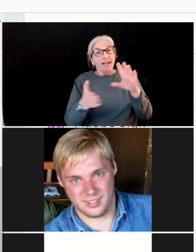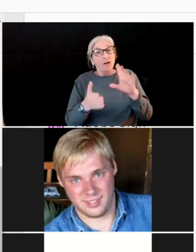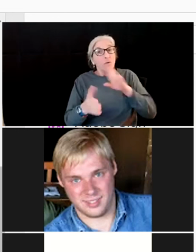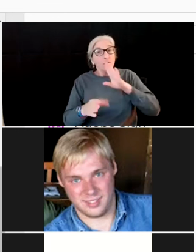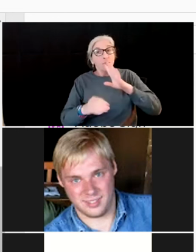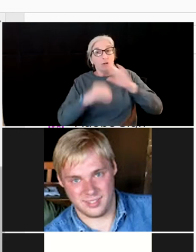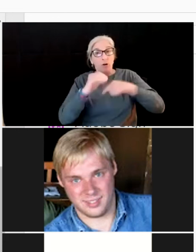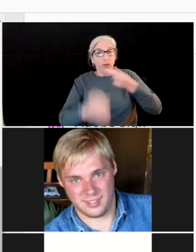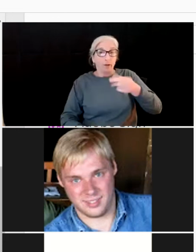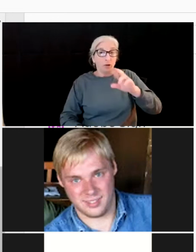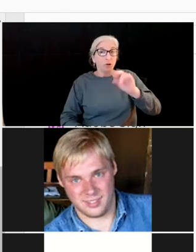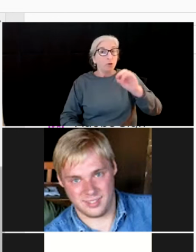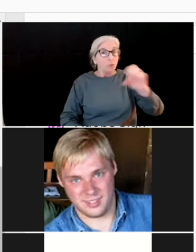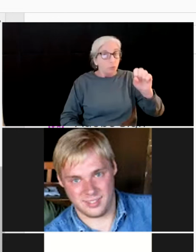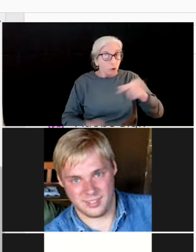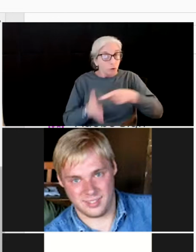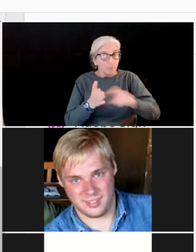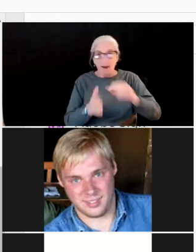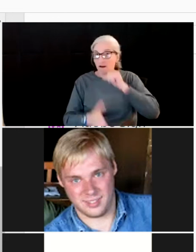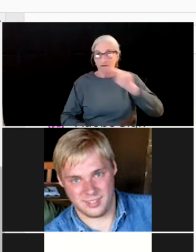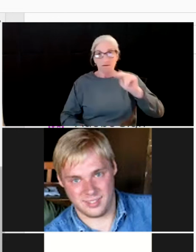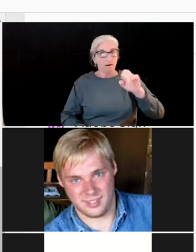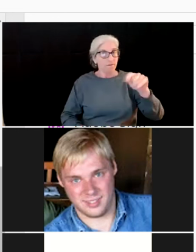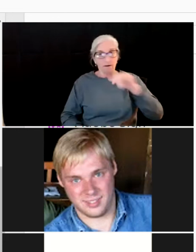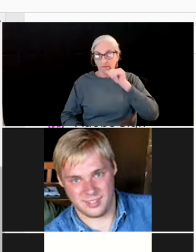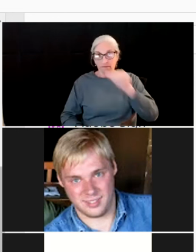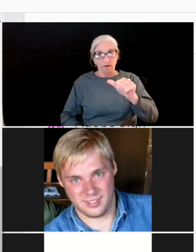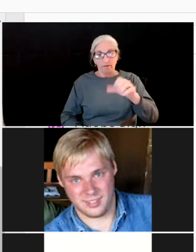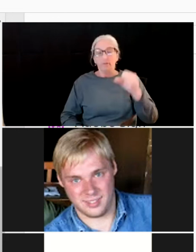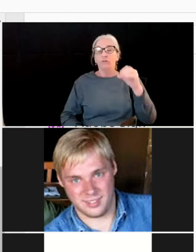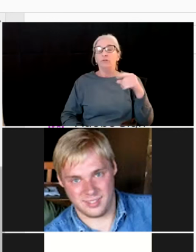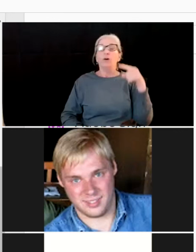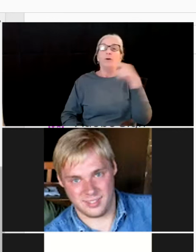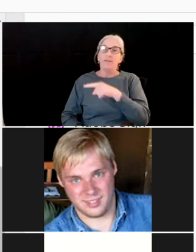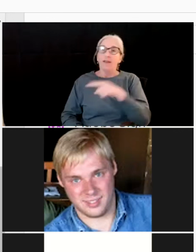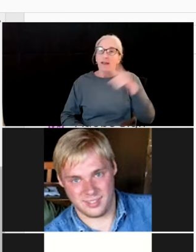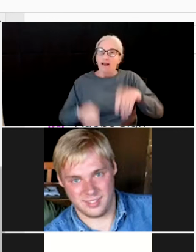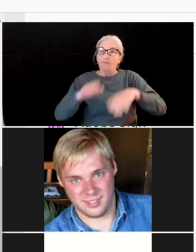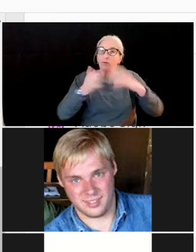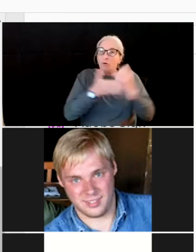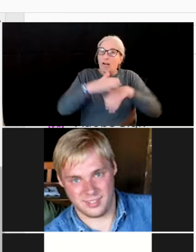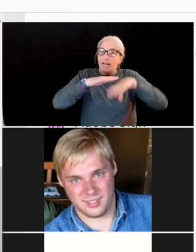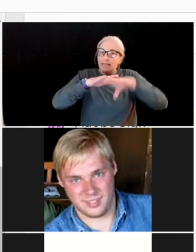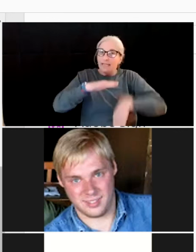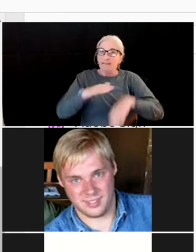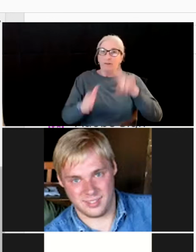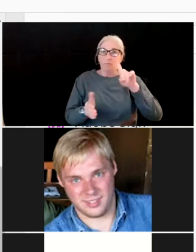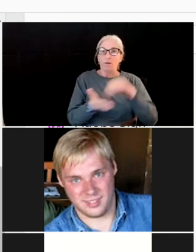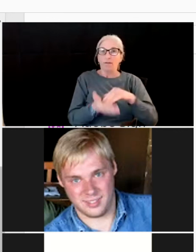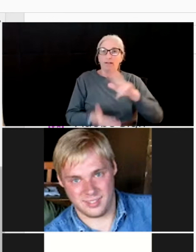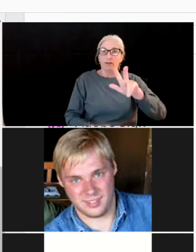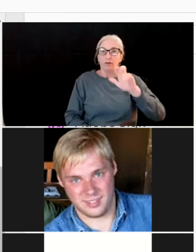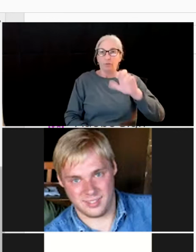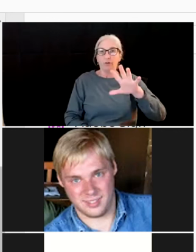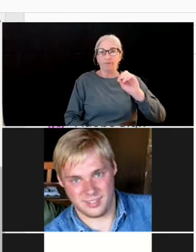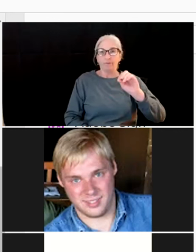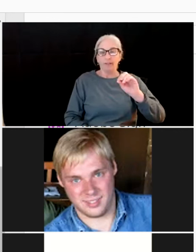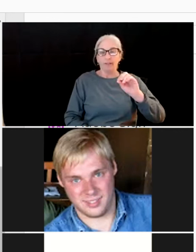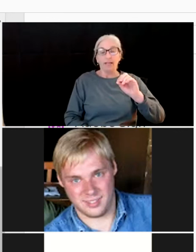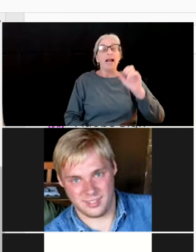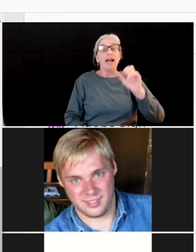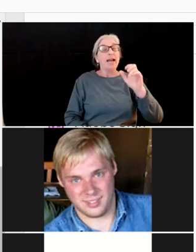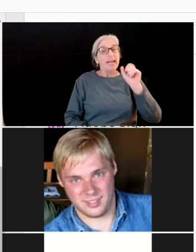more than $1,350, and no work incentives apply, all right? And again, we're going to be talking more about work incentives next month, so I